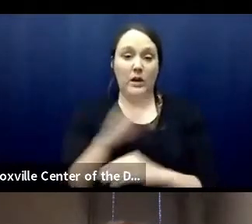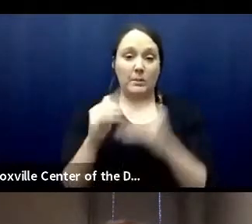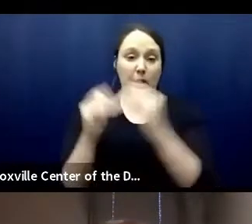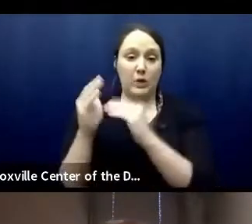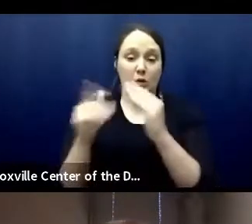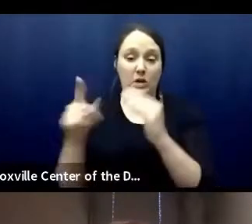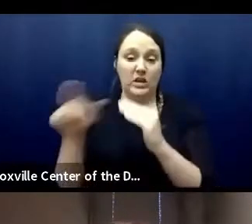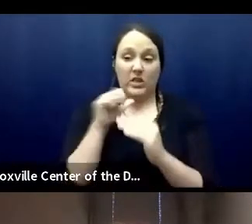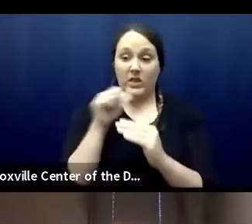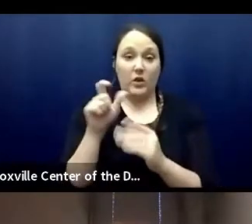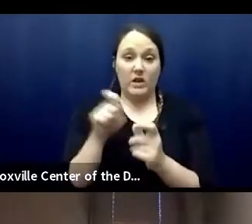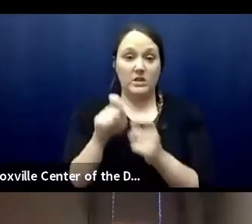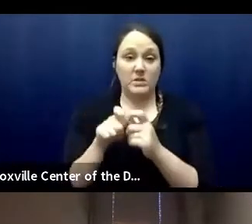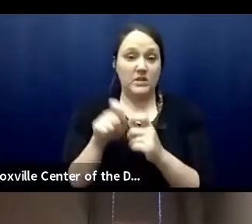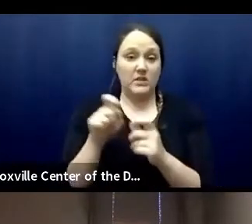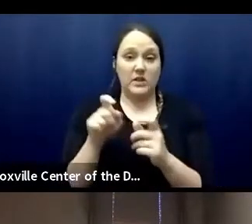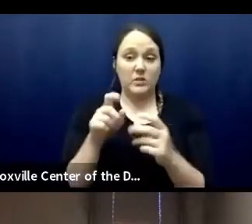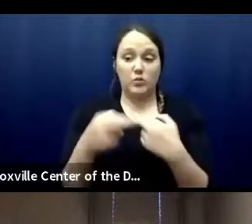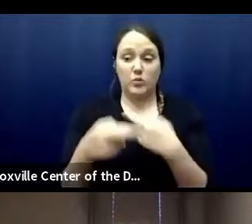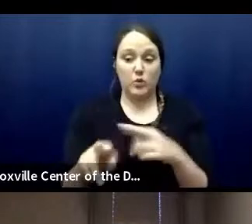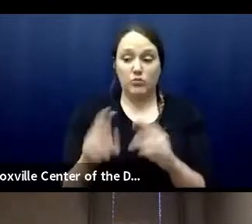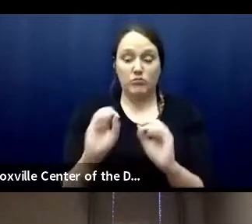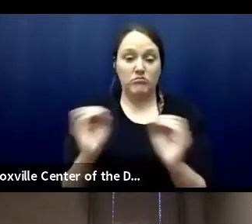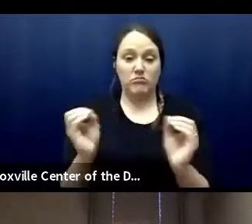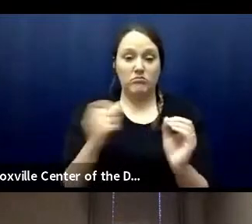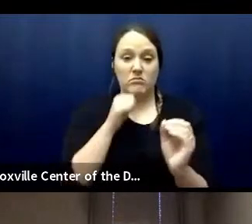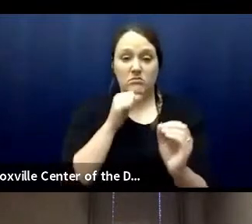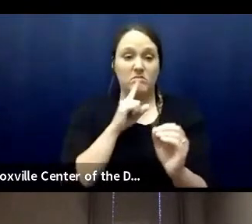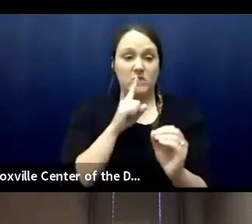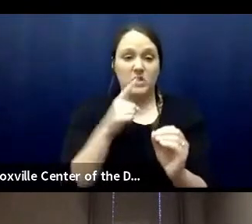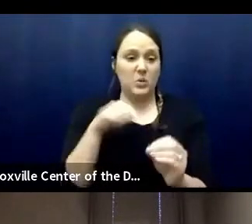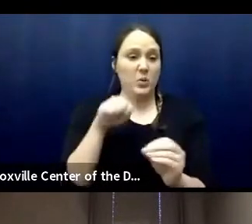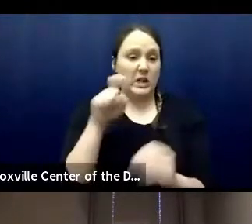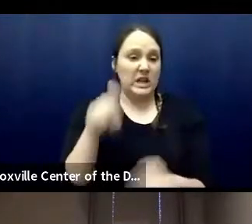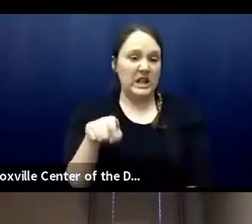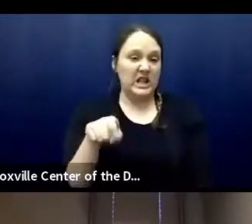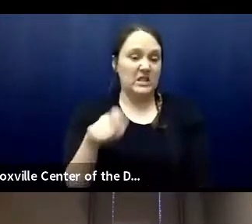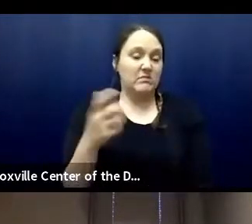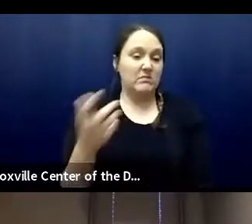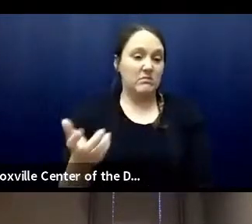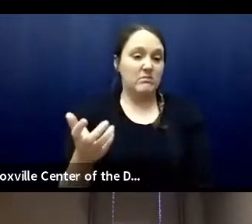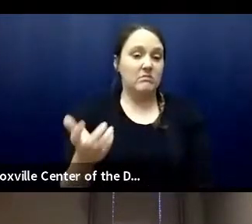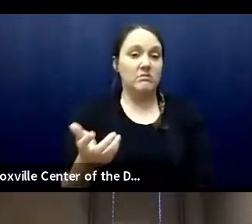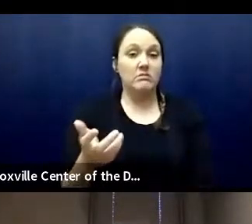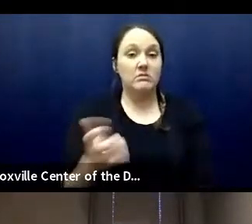specific that I can find about a specific room. So I'm not sure that we need to,